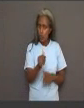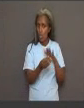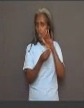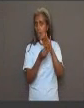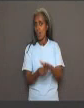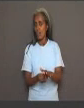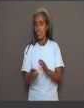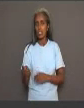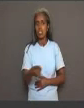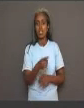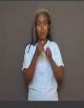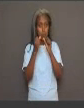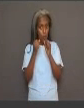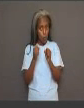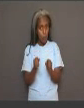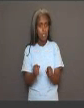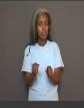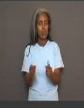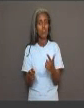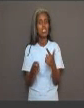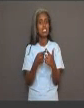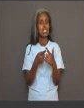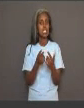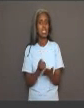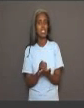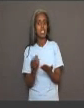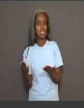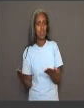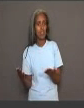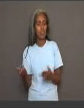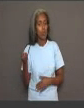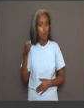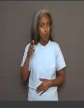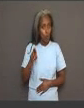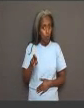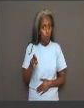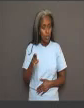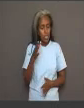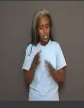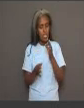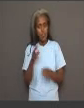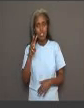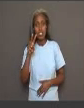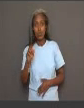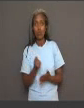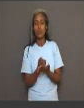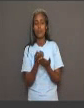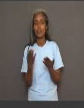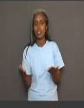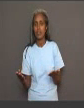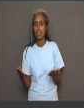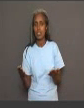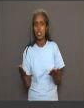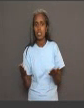not affect the probability of the second event, or if the